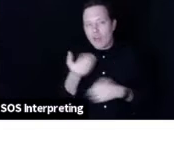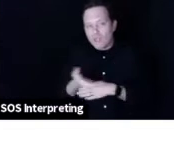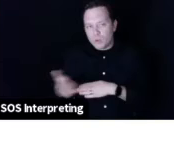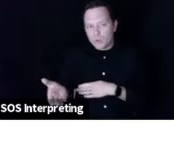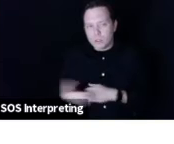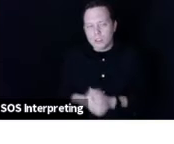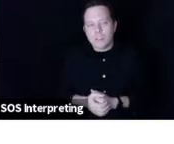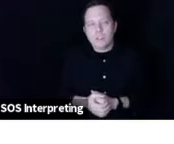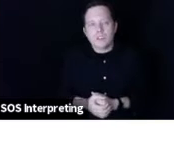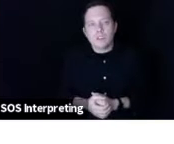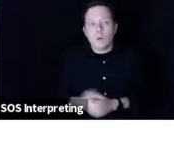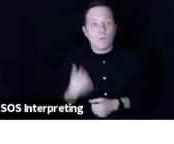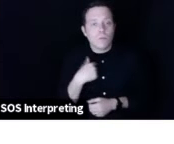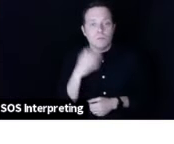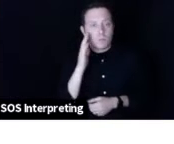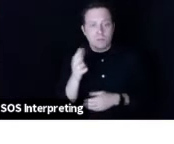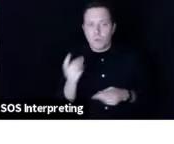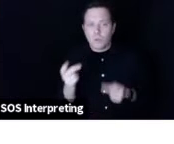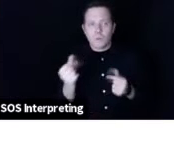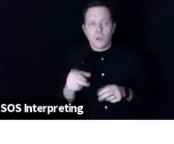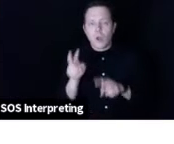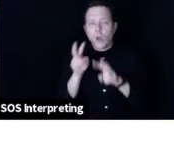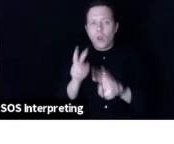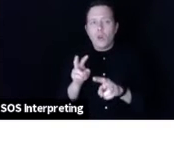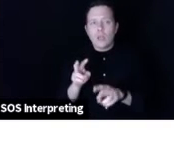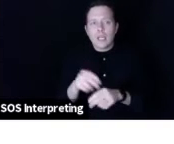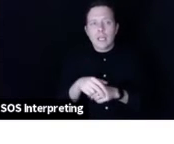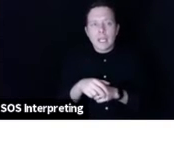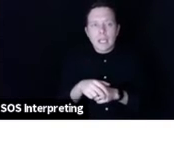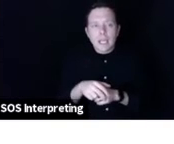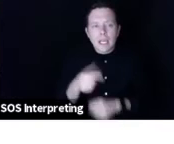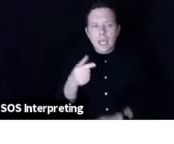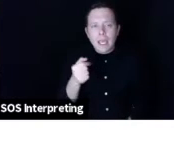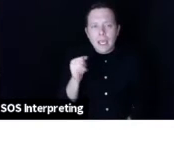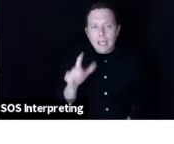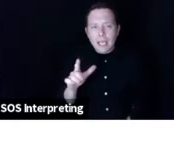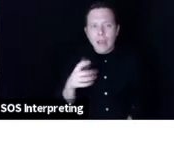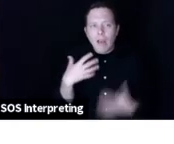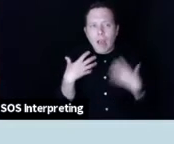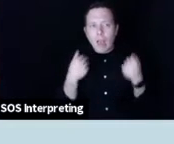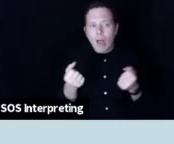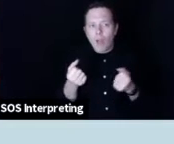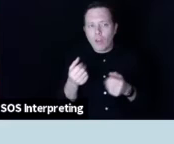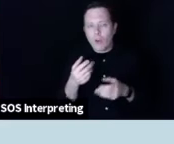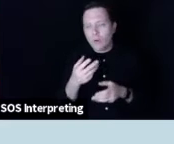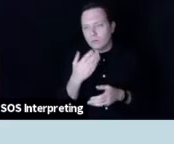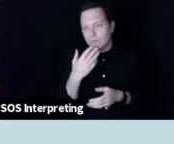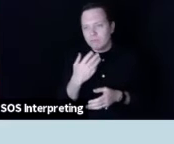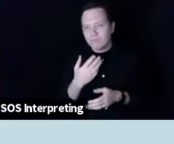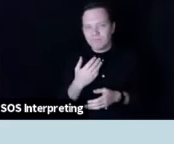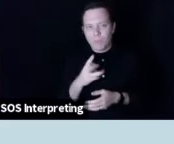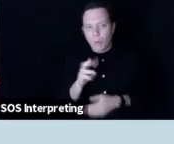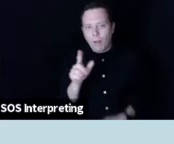So we're going to very quickly look at Gale Health and Wellness. That's one of the library's databases. So